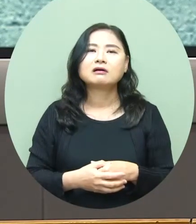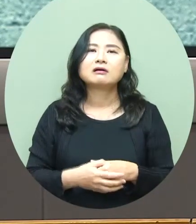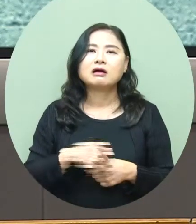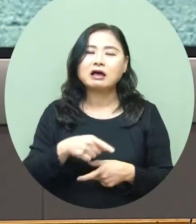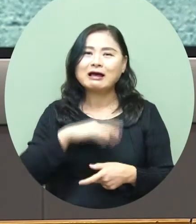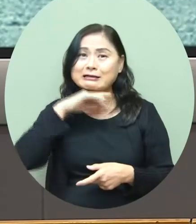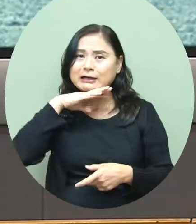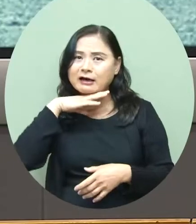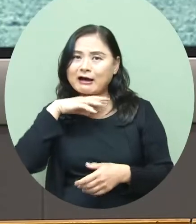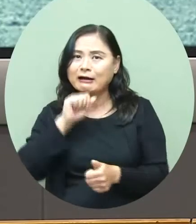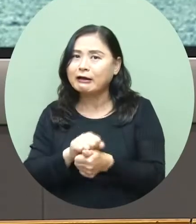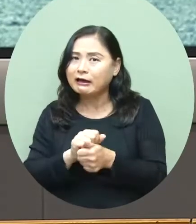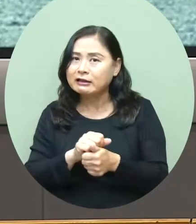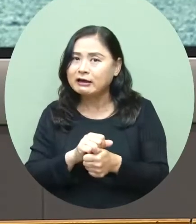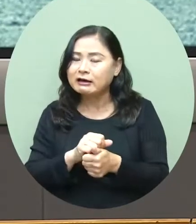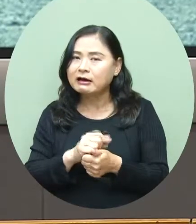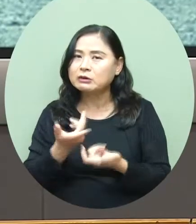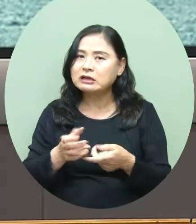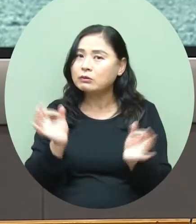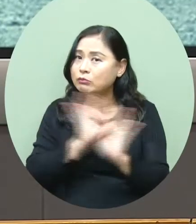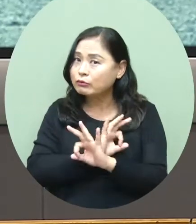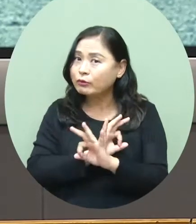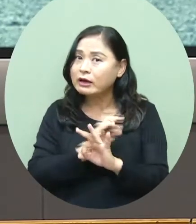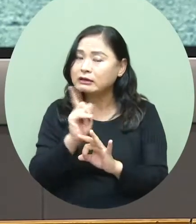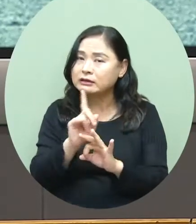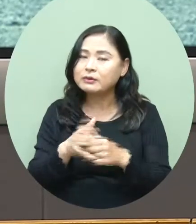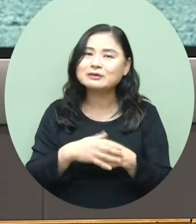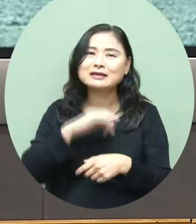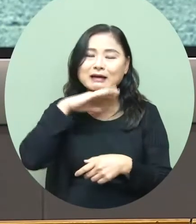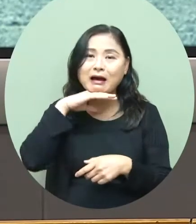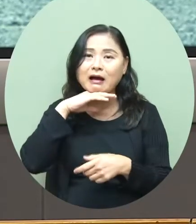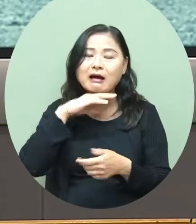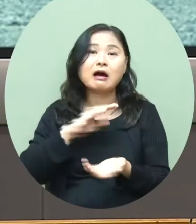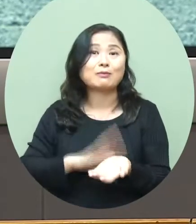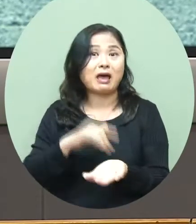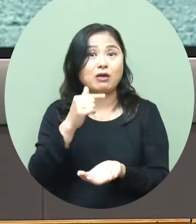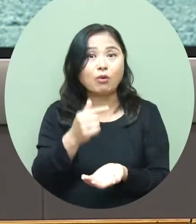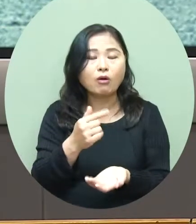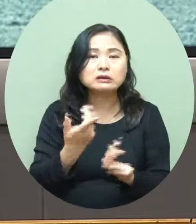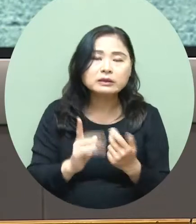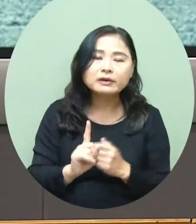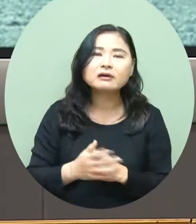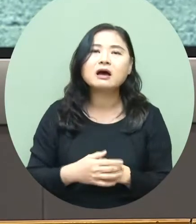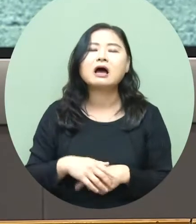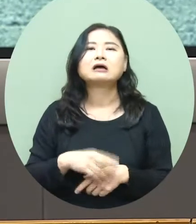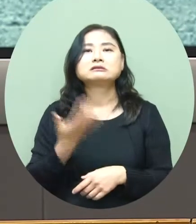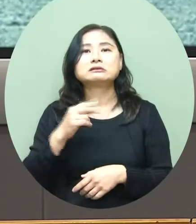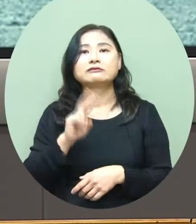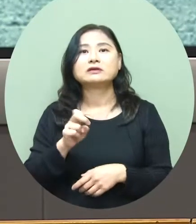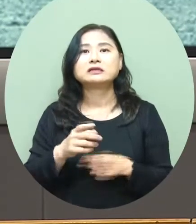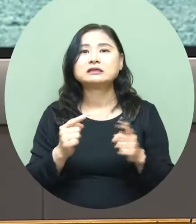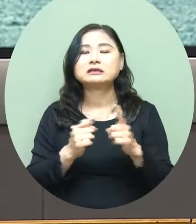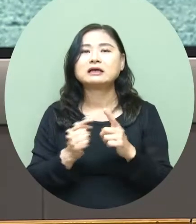why the PCR test is negative. Is there fraud involved, or is it a case